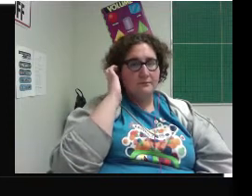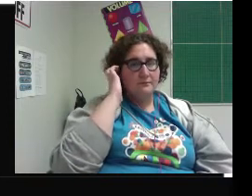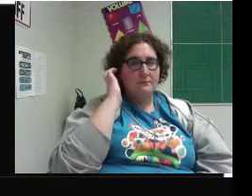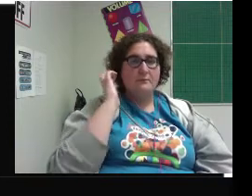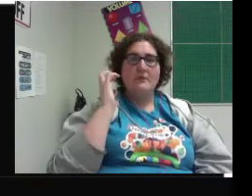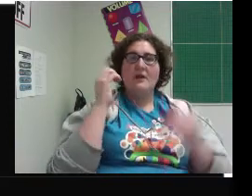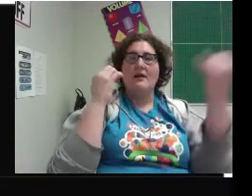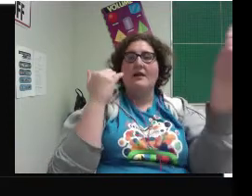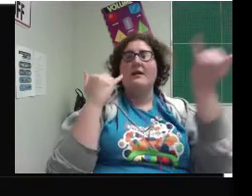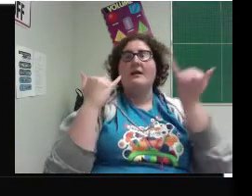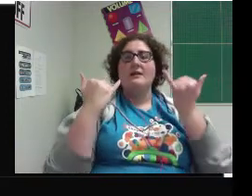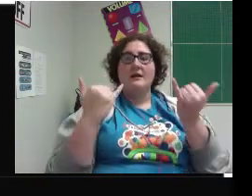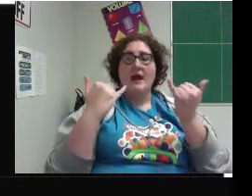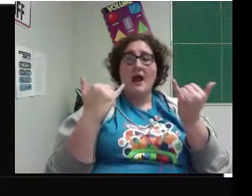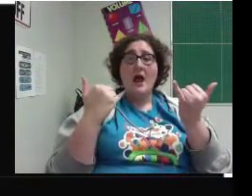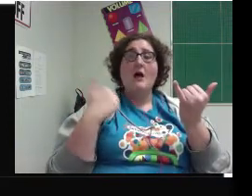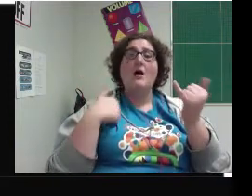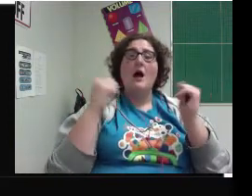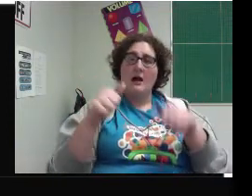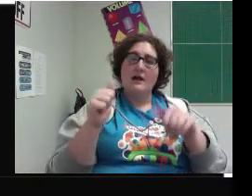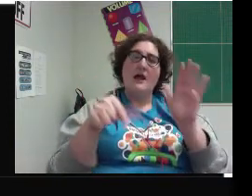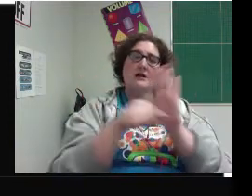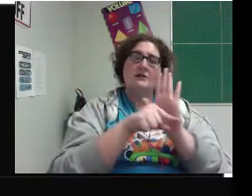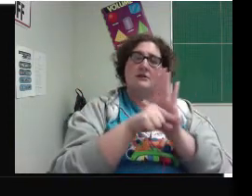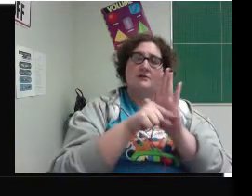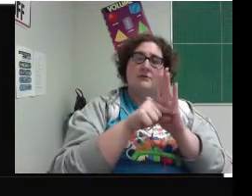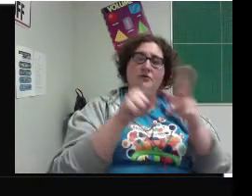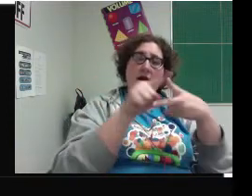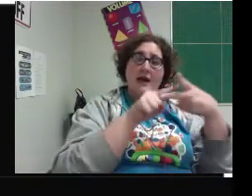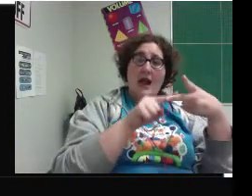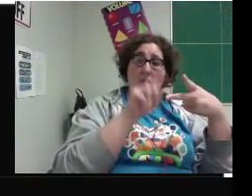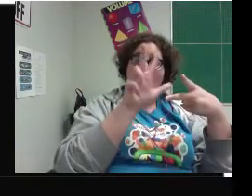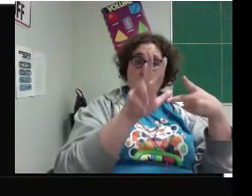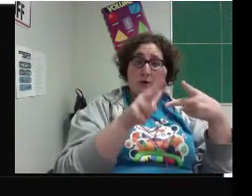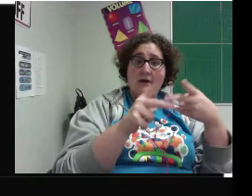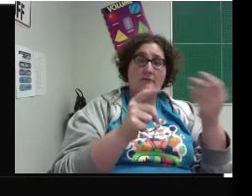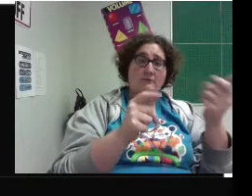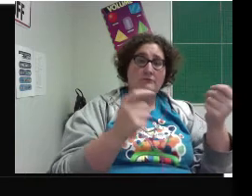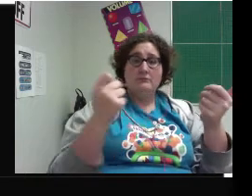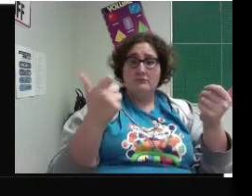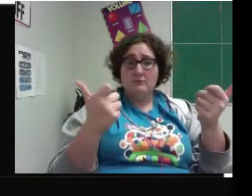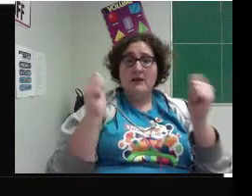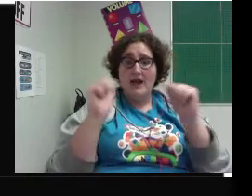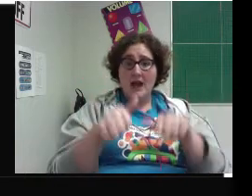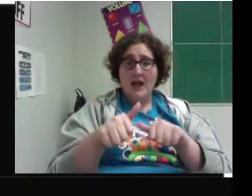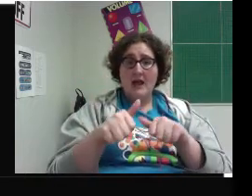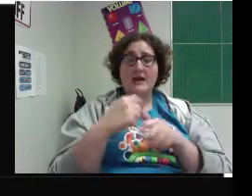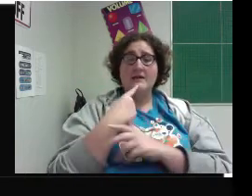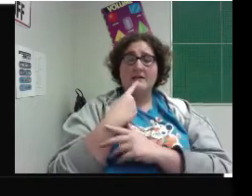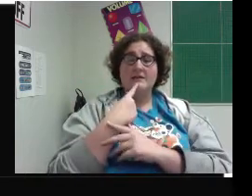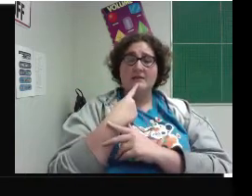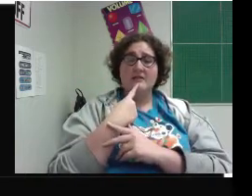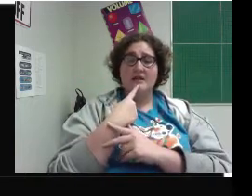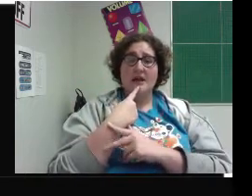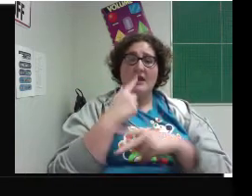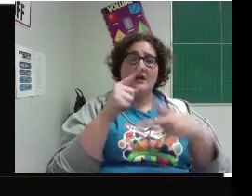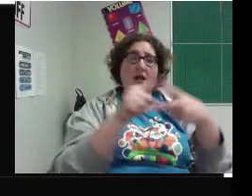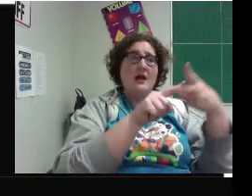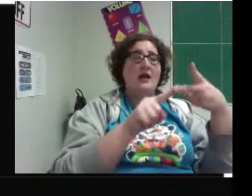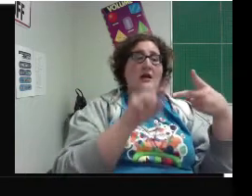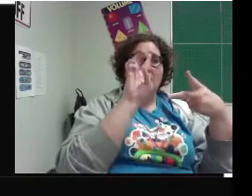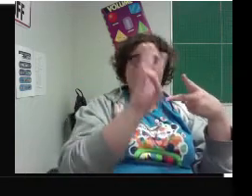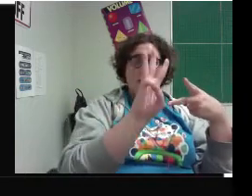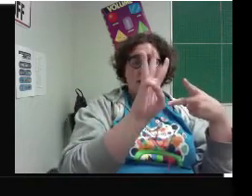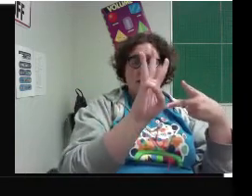Now, I can subtract angle 3 from both sides and say that angle